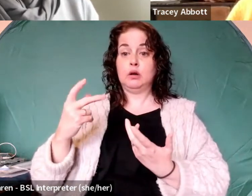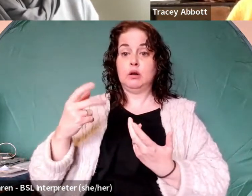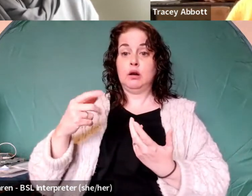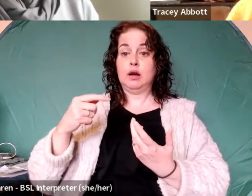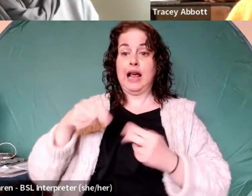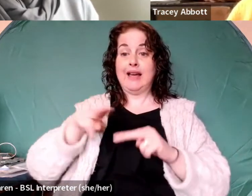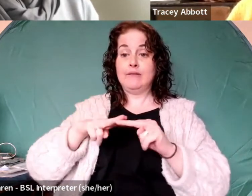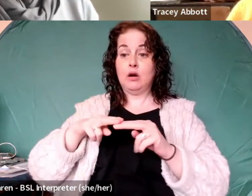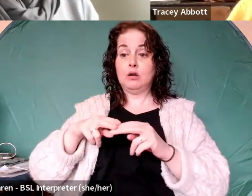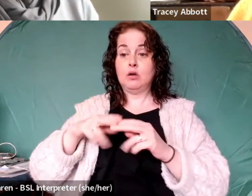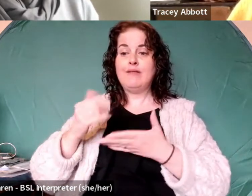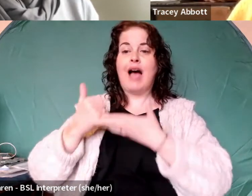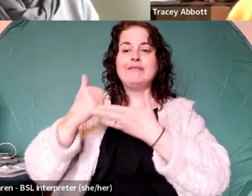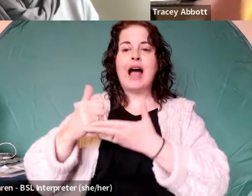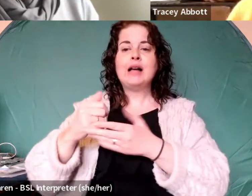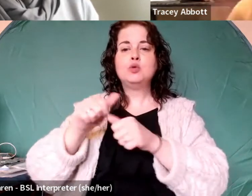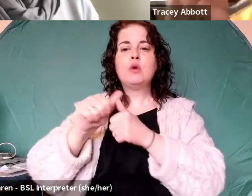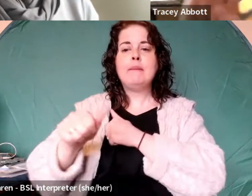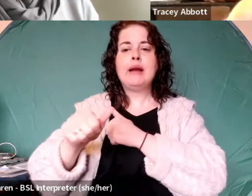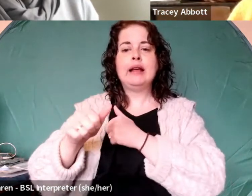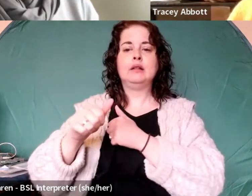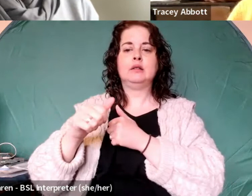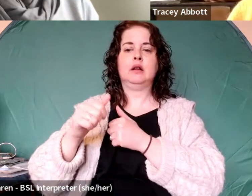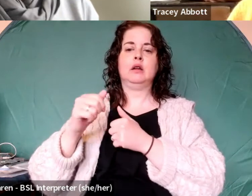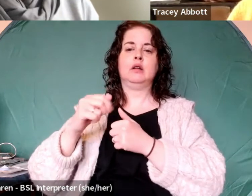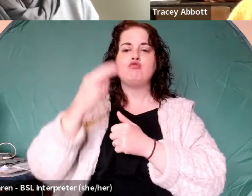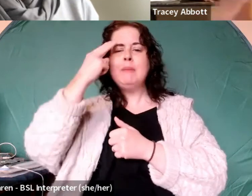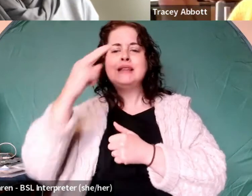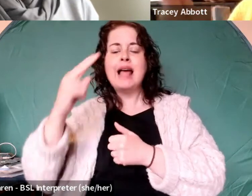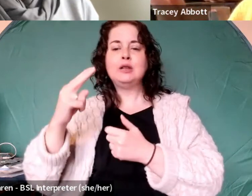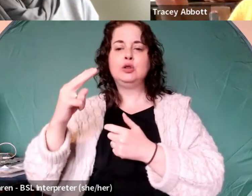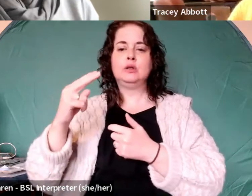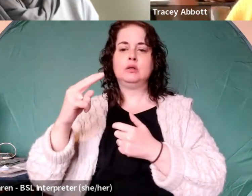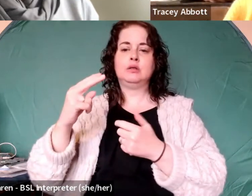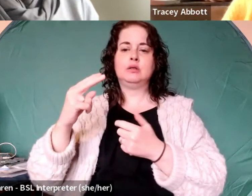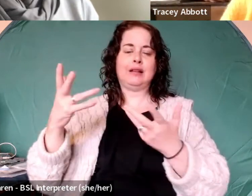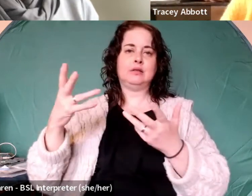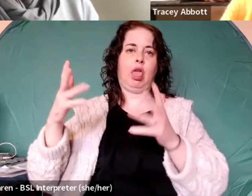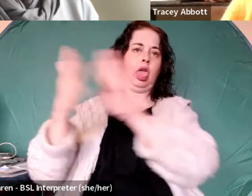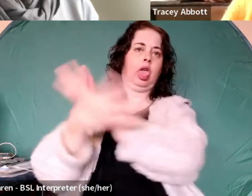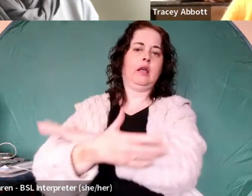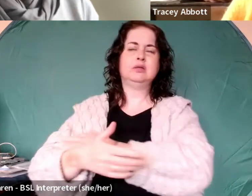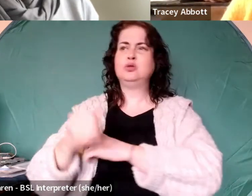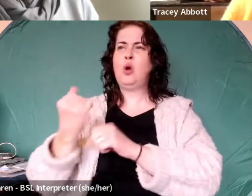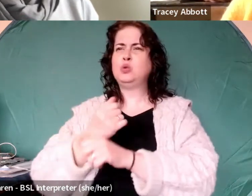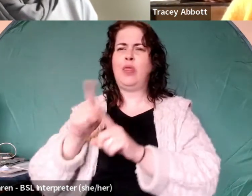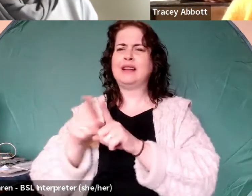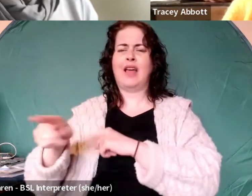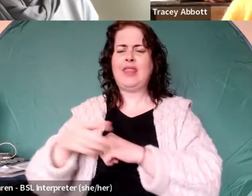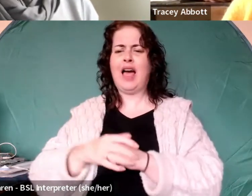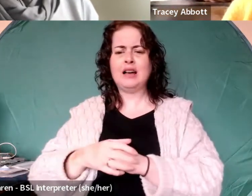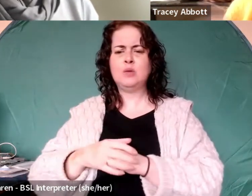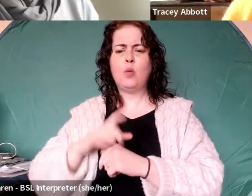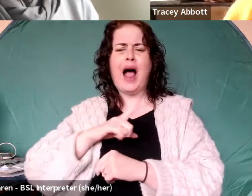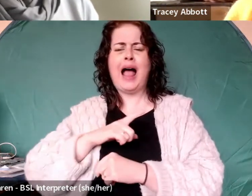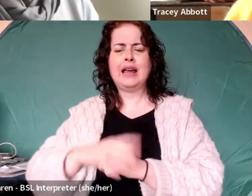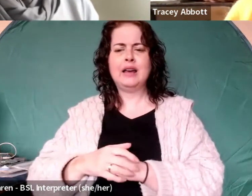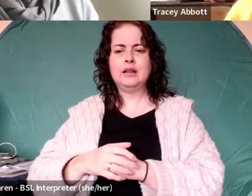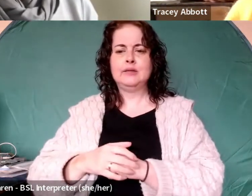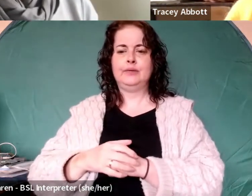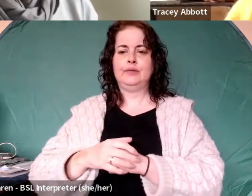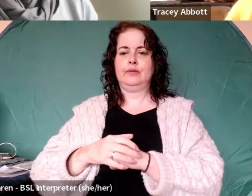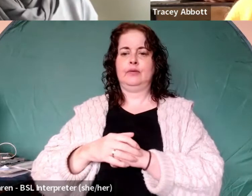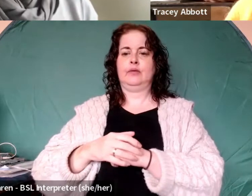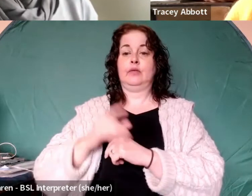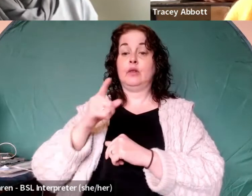giving companies any advice, legally and reputationally, they're absolutely buggered on that. Don't do it. Why would you do it? And the thing is, it's